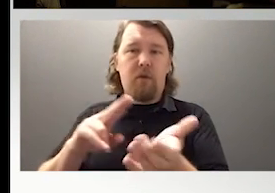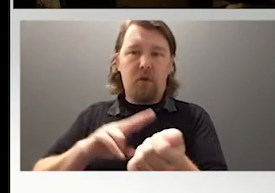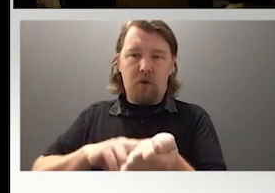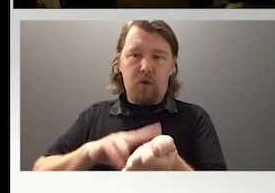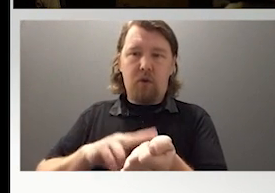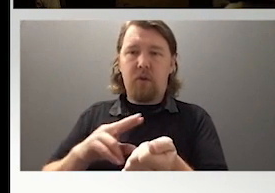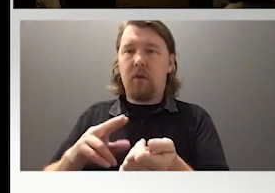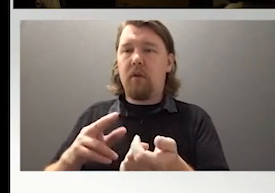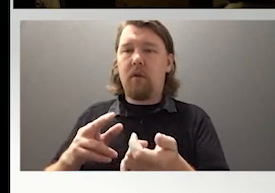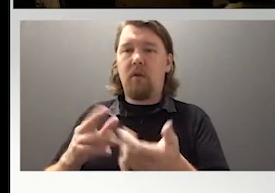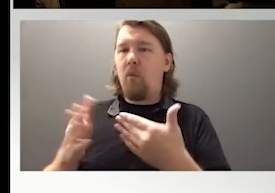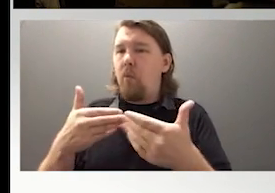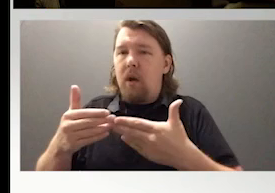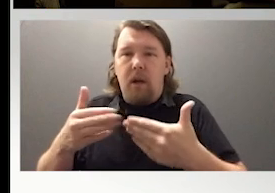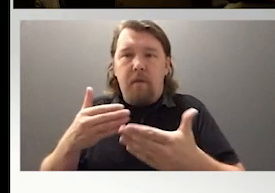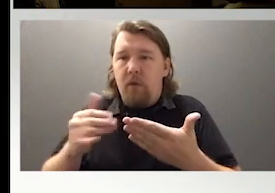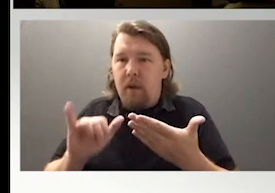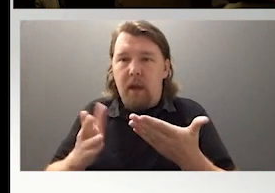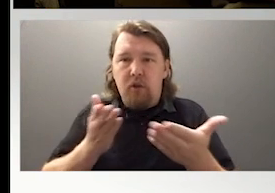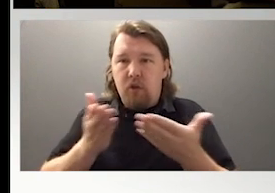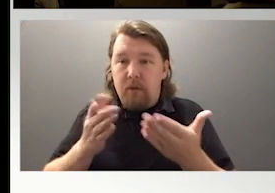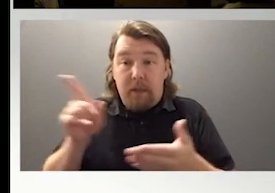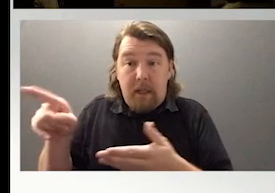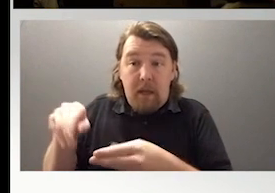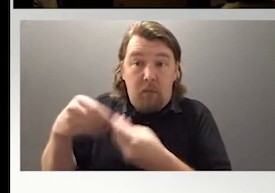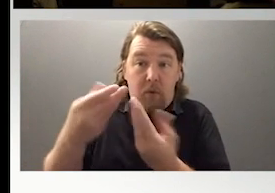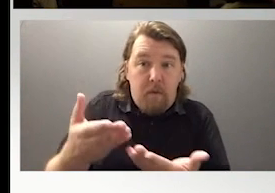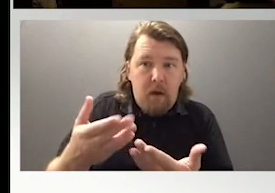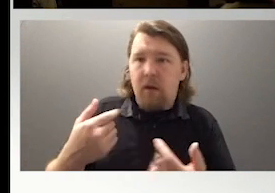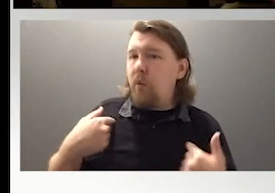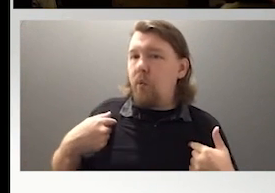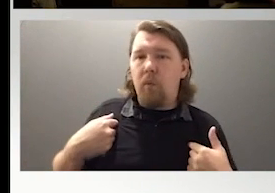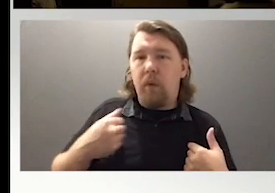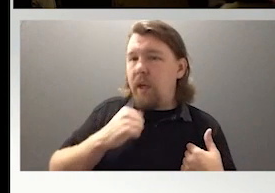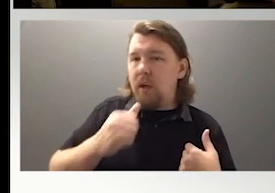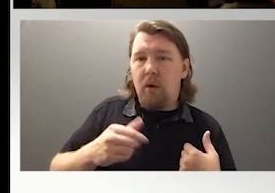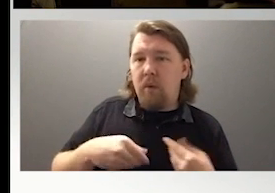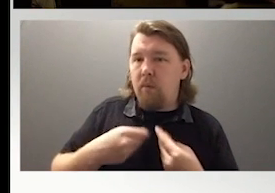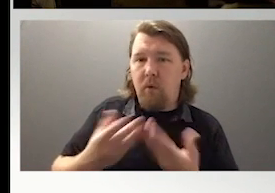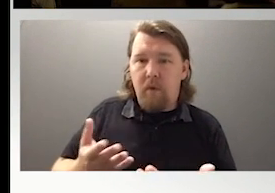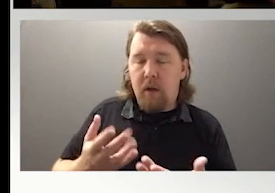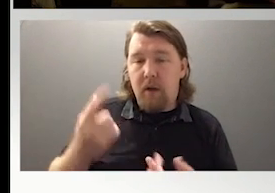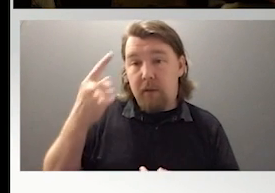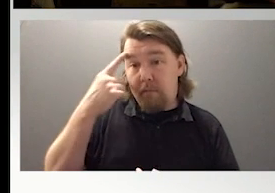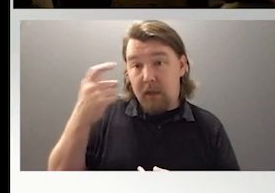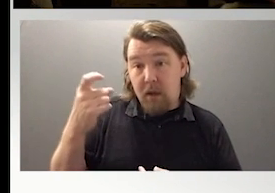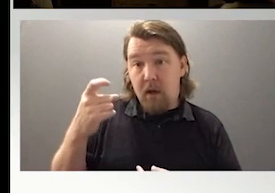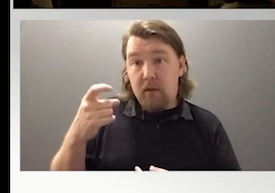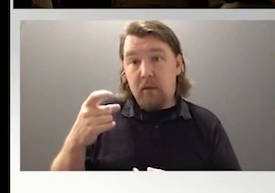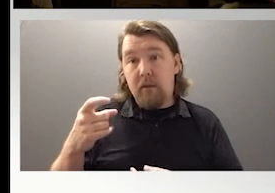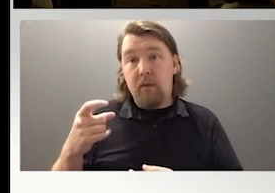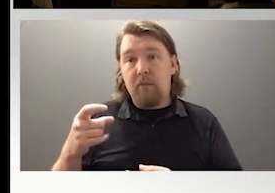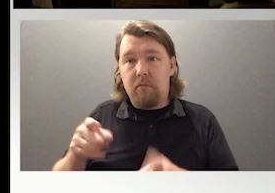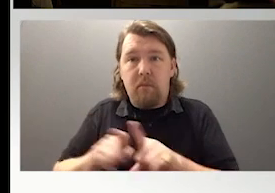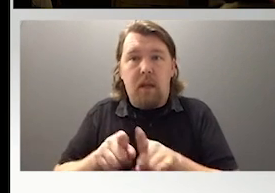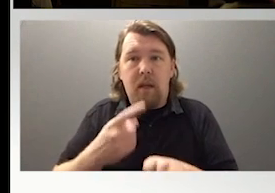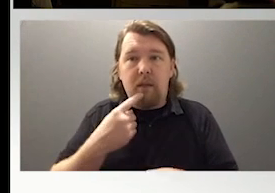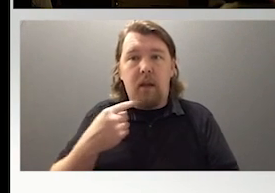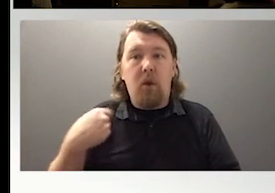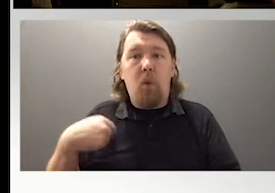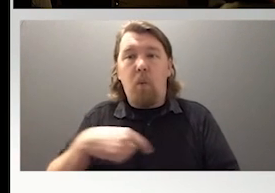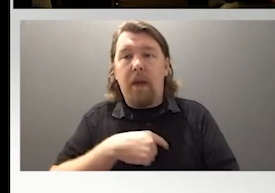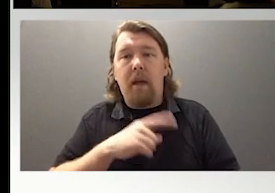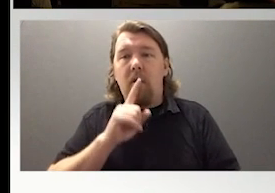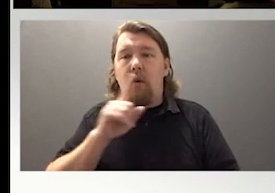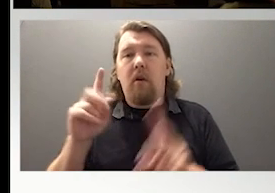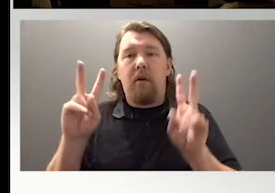or whatever the services are that they provide, we would not be able to provide because, like I said, we're the payer of